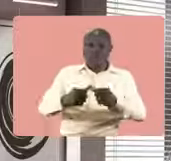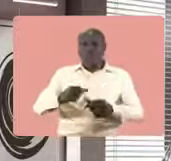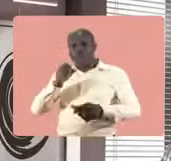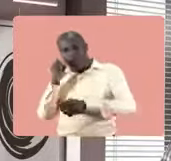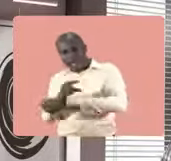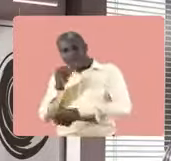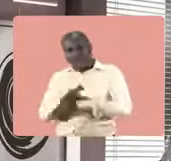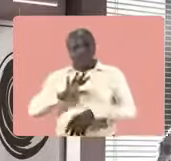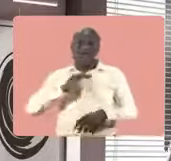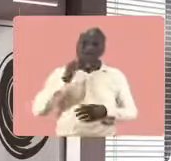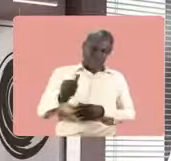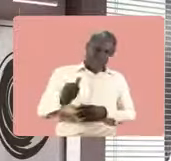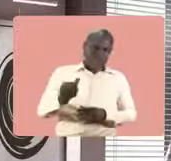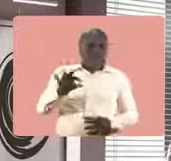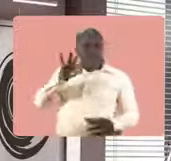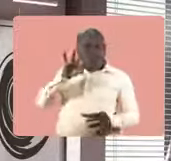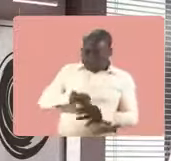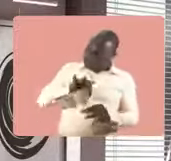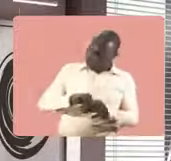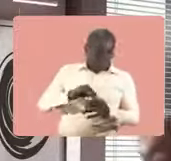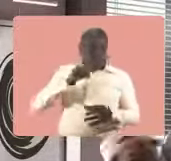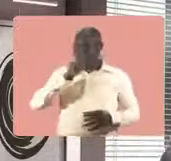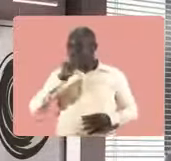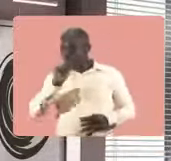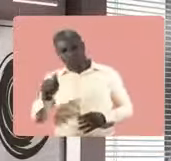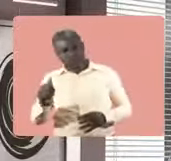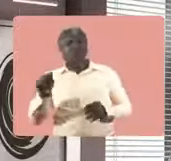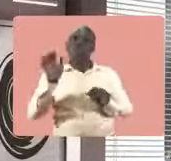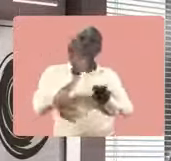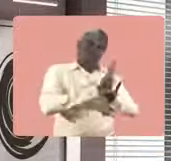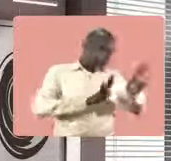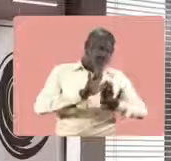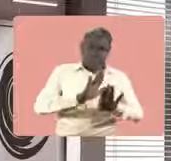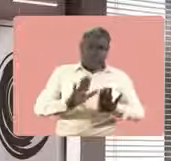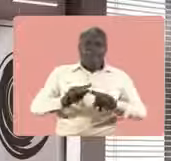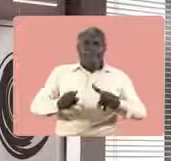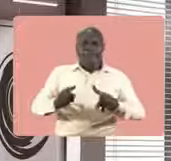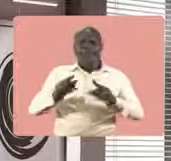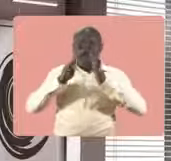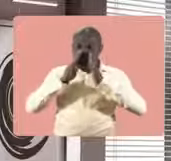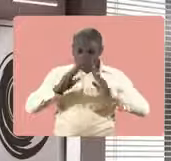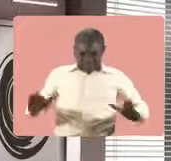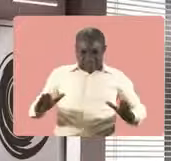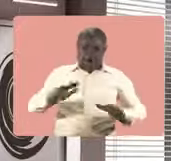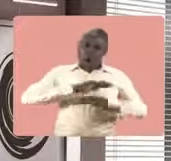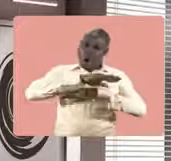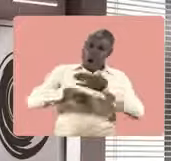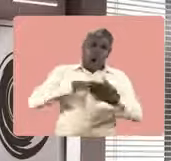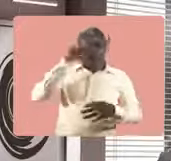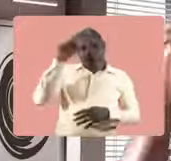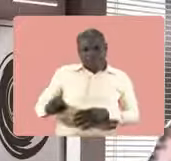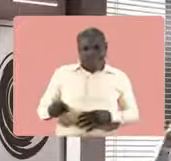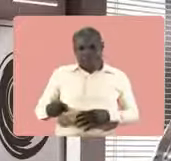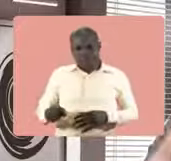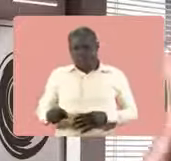huse. Abatuo enye en tokwa kon. Asumujye ne chase ye nina yensa eka.